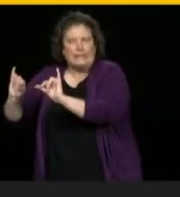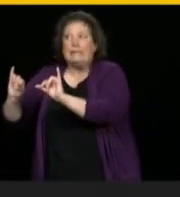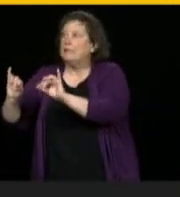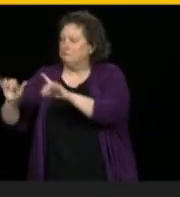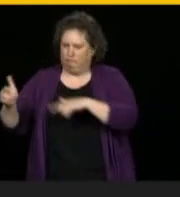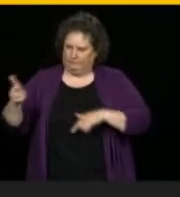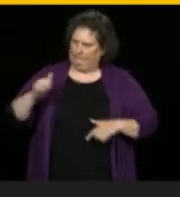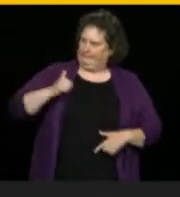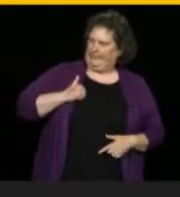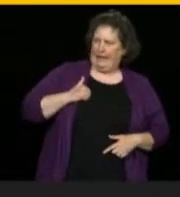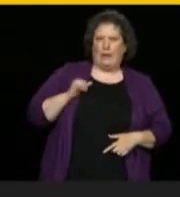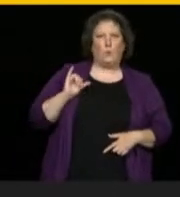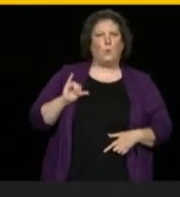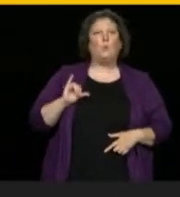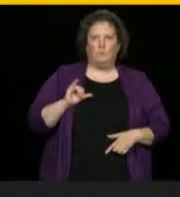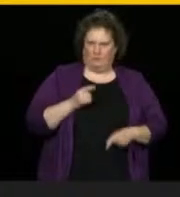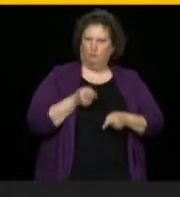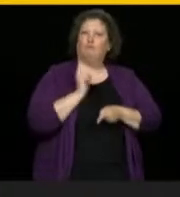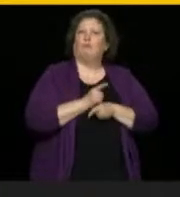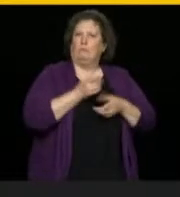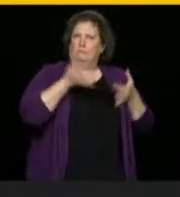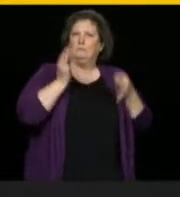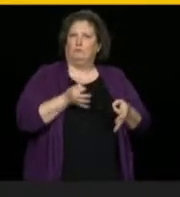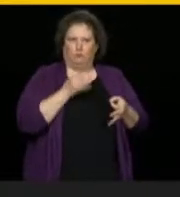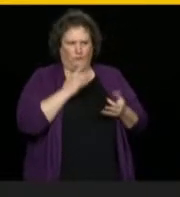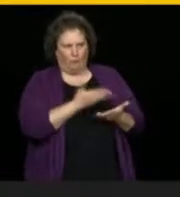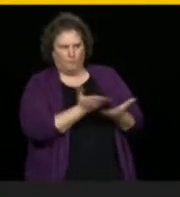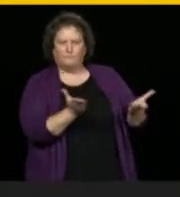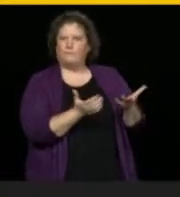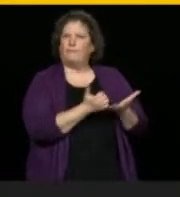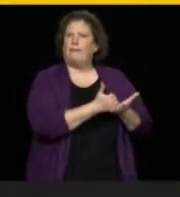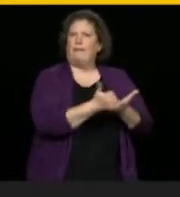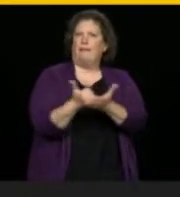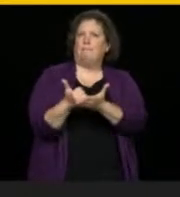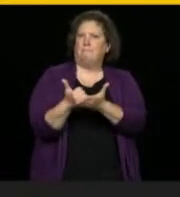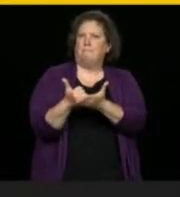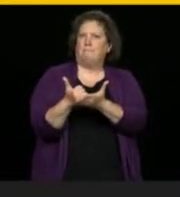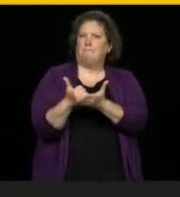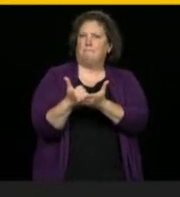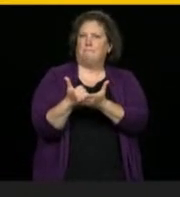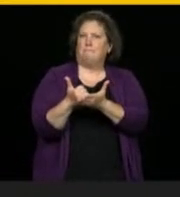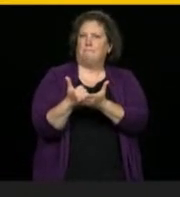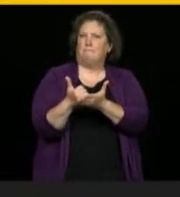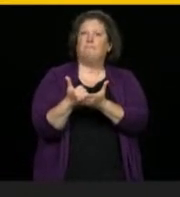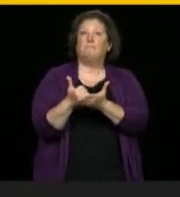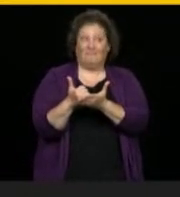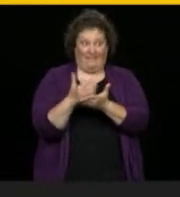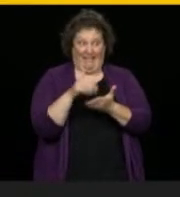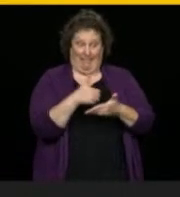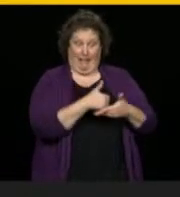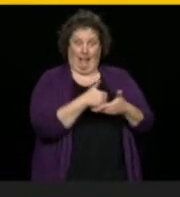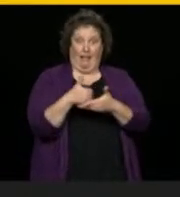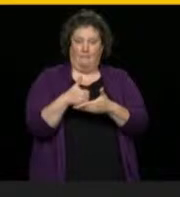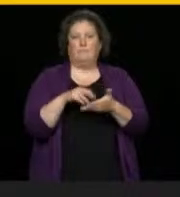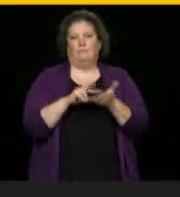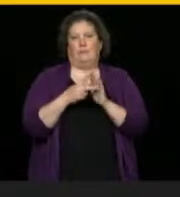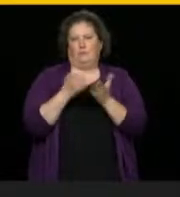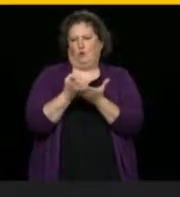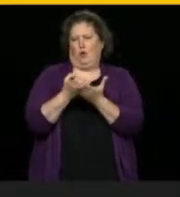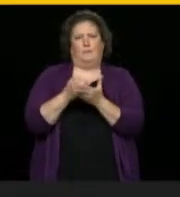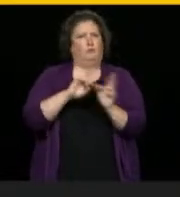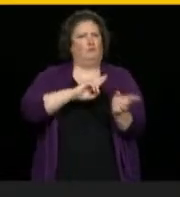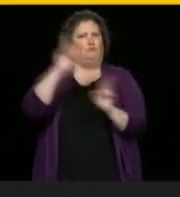to help Canadians, and because of this, our economy will be able to restart more quickly and more strongly than a lot of our